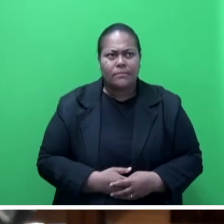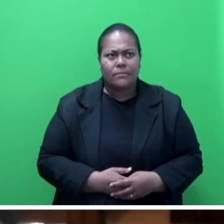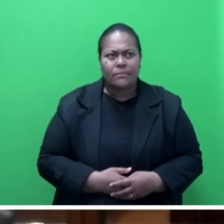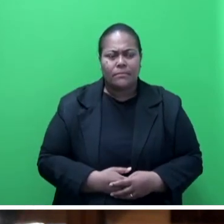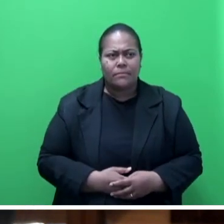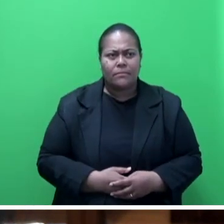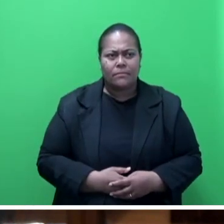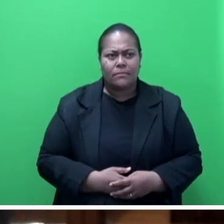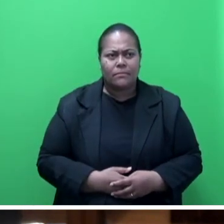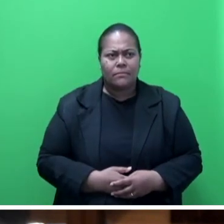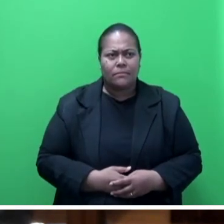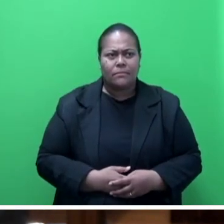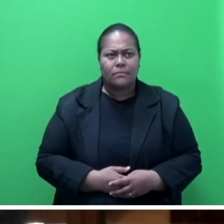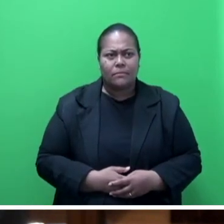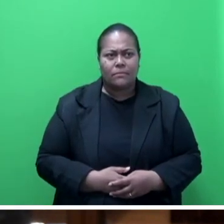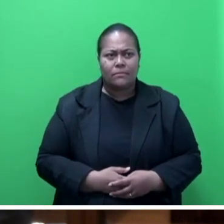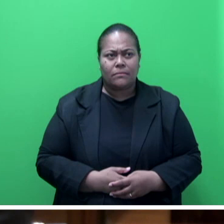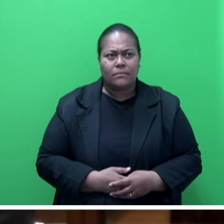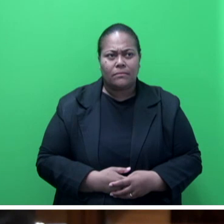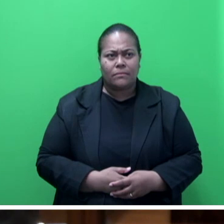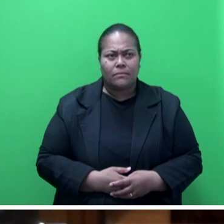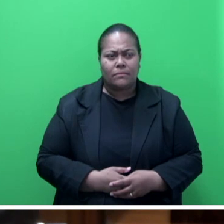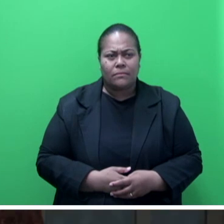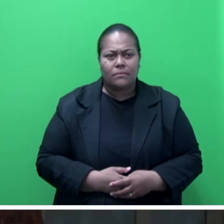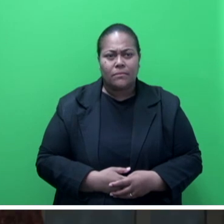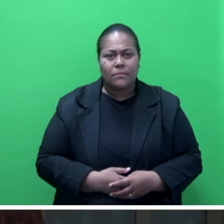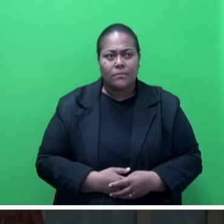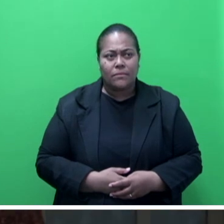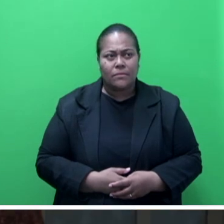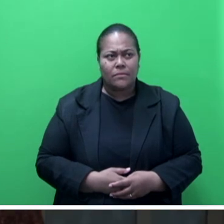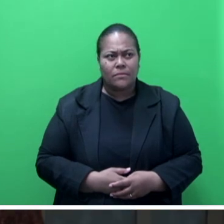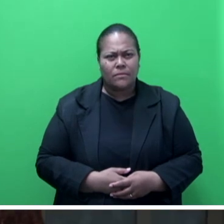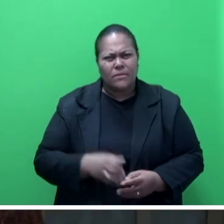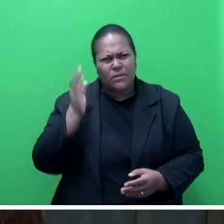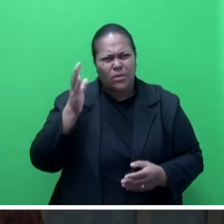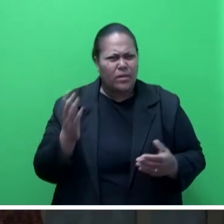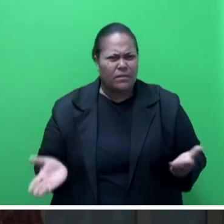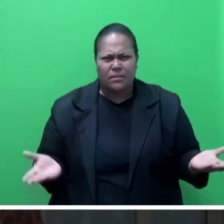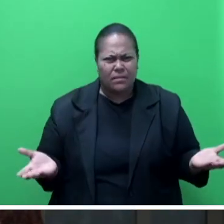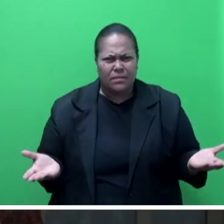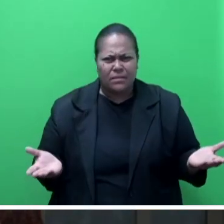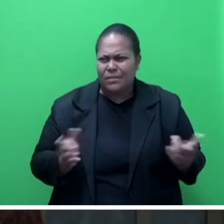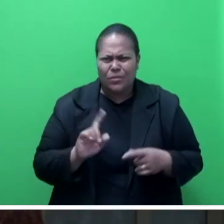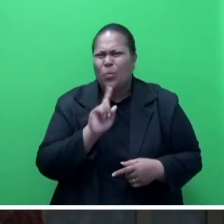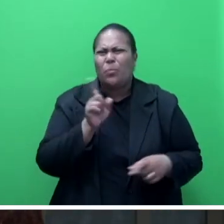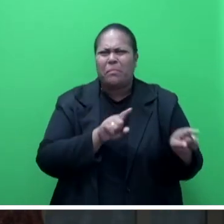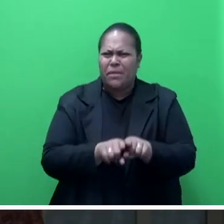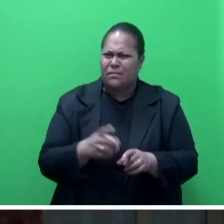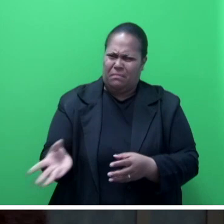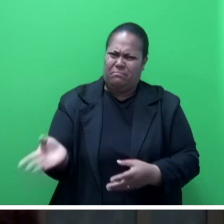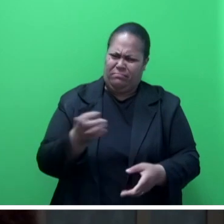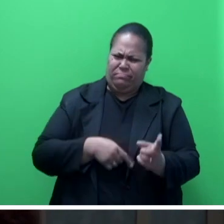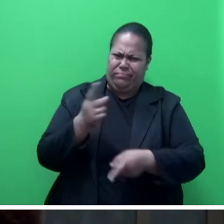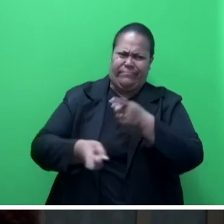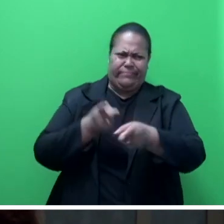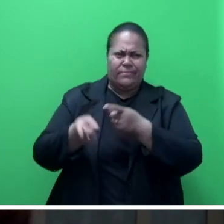Honourable, what is your point of order? I'm just wanting to find out what the relevance of this banter from the Honourable Prime Minister when We're he's talking